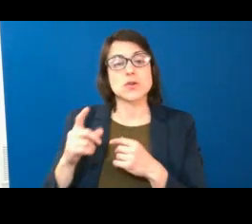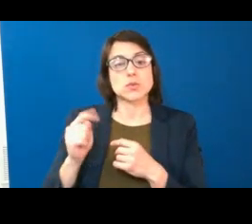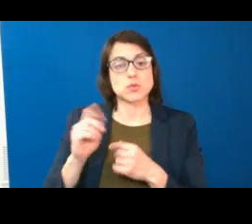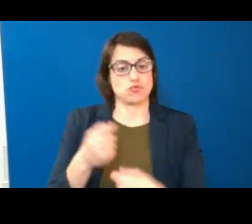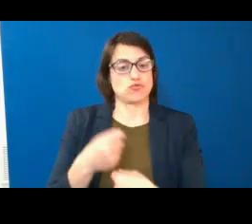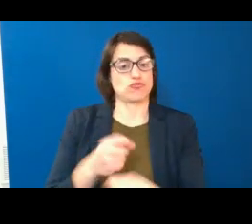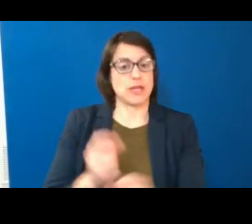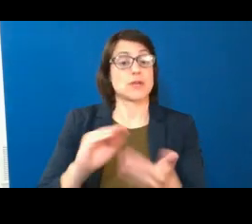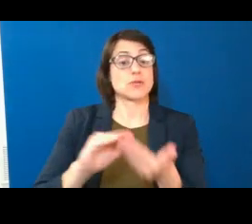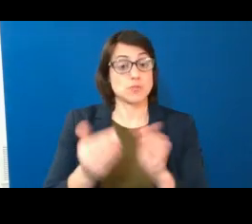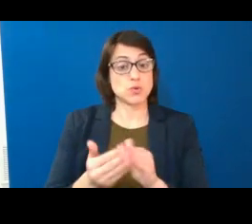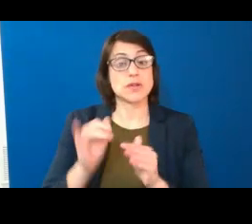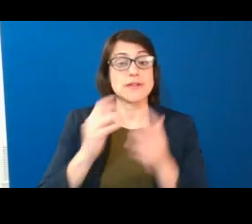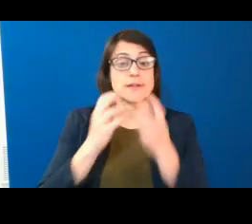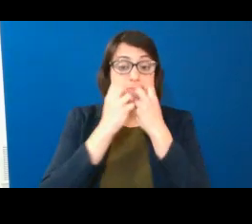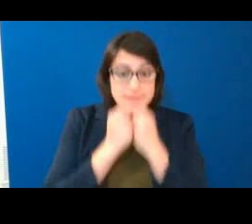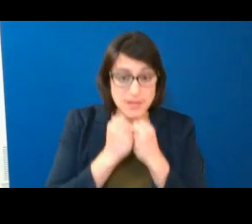Next slide, please.